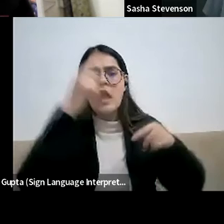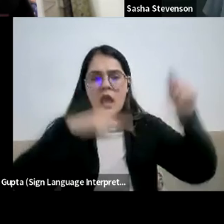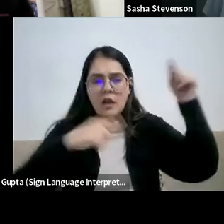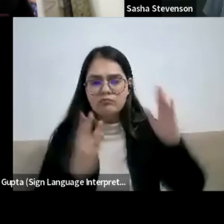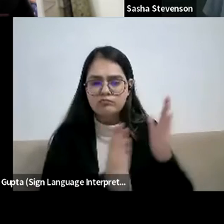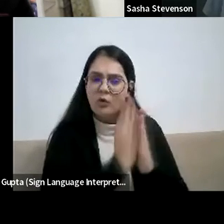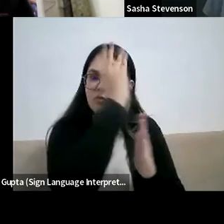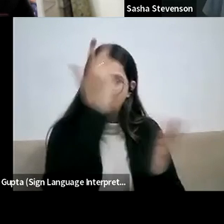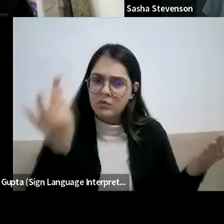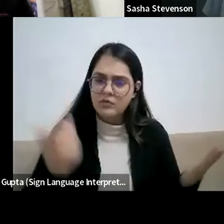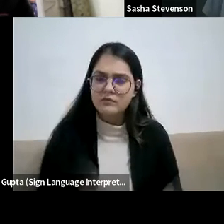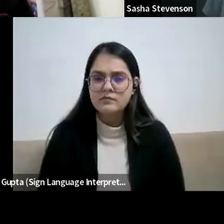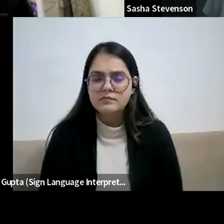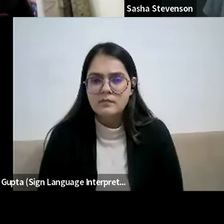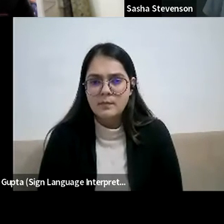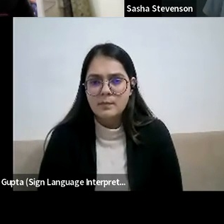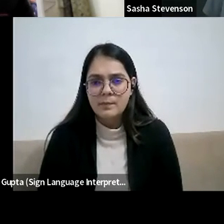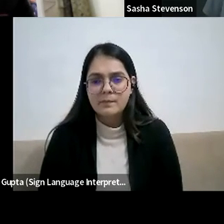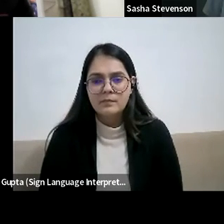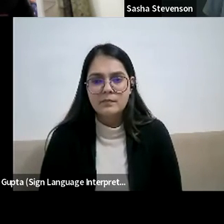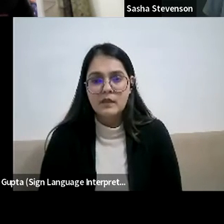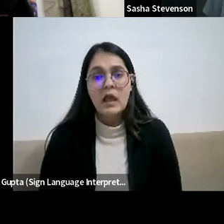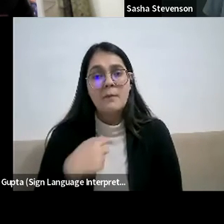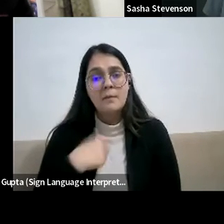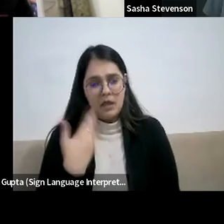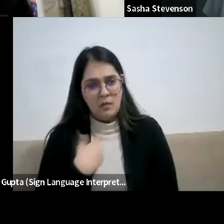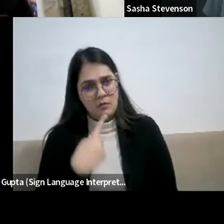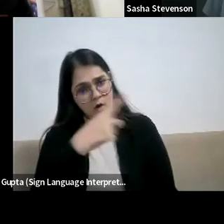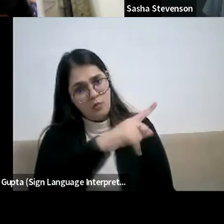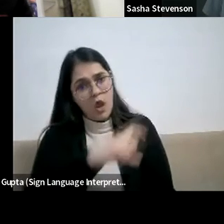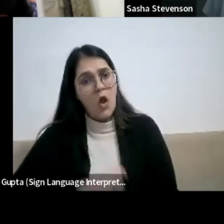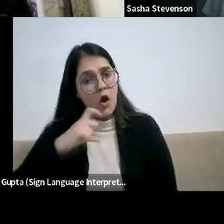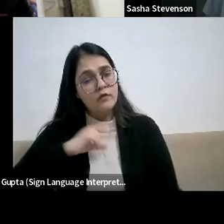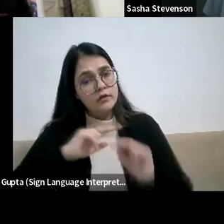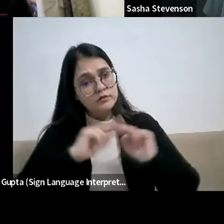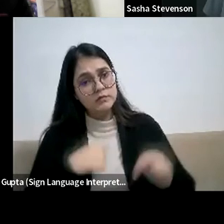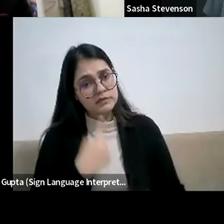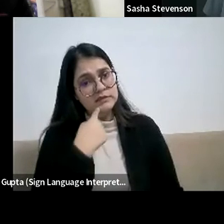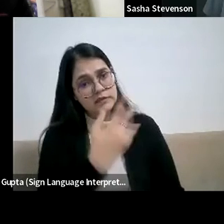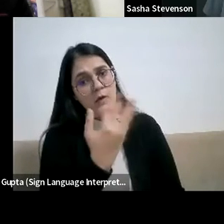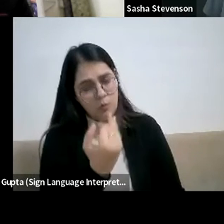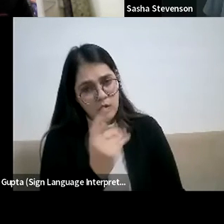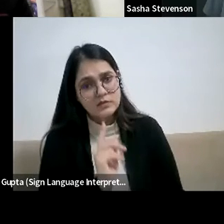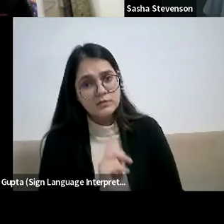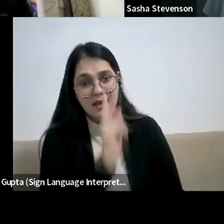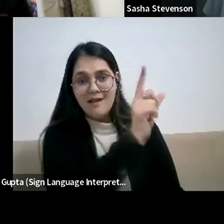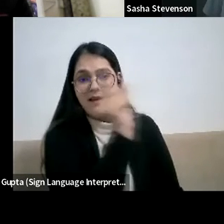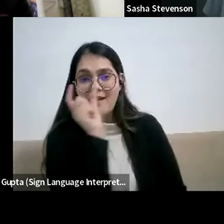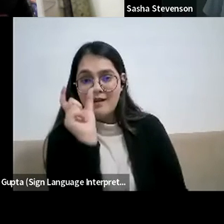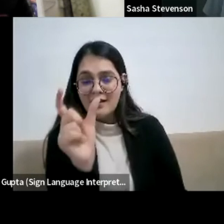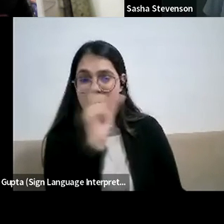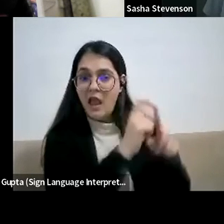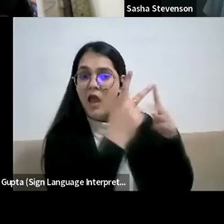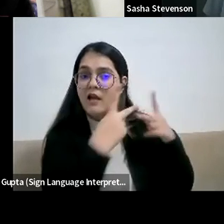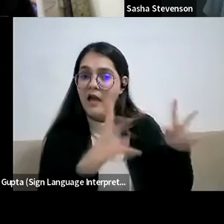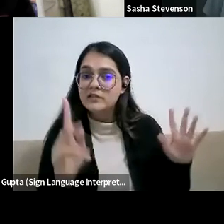growth, then can we say confidently that okay, there is diversity or there